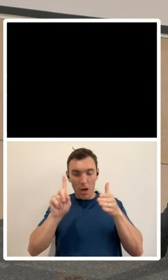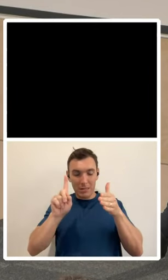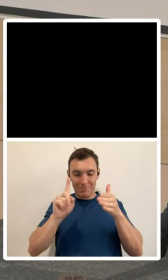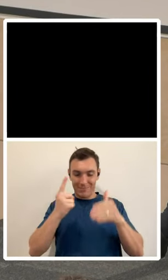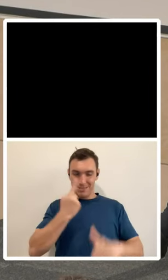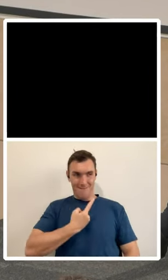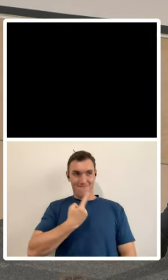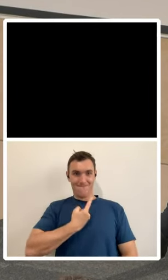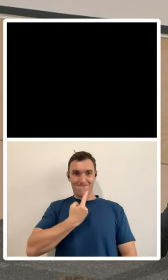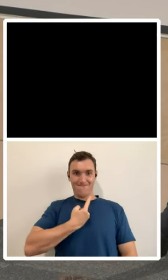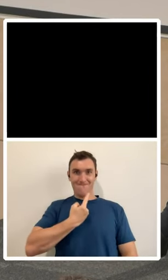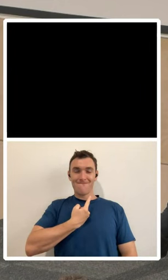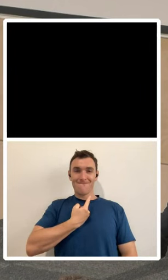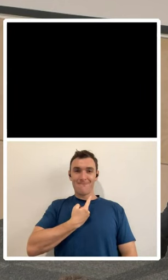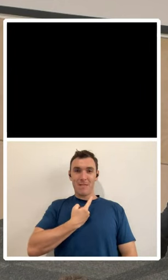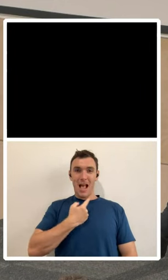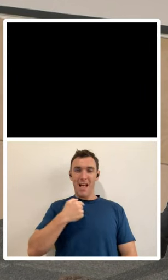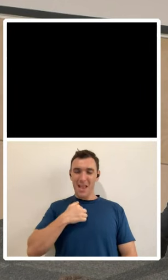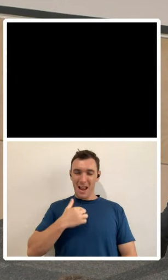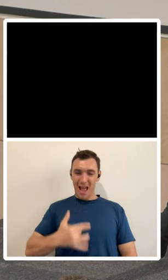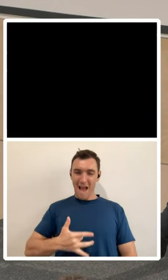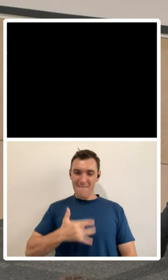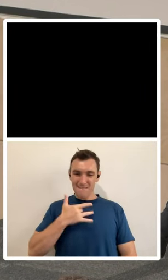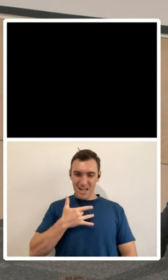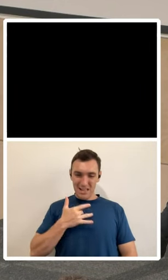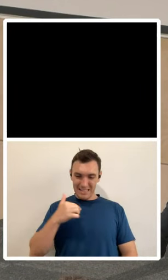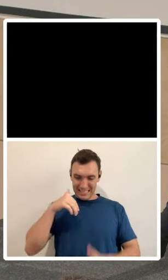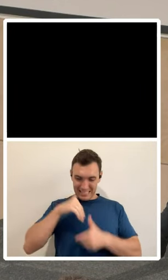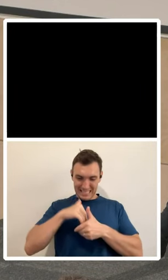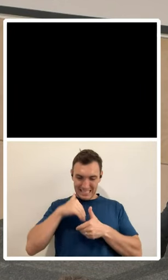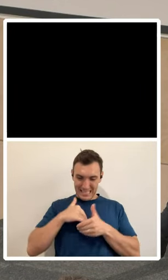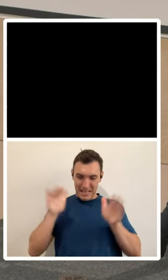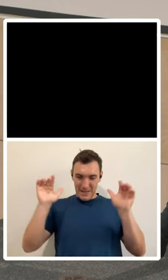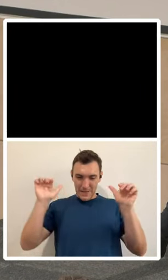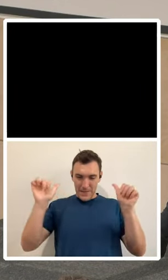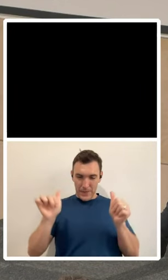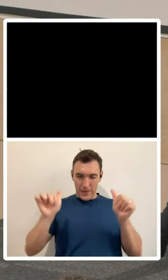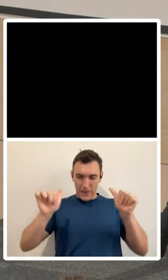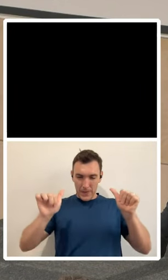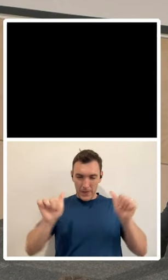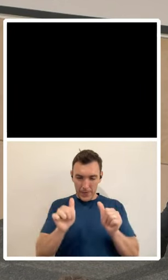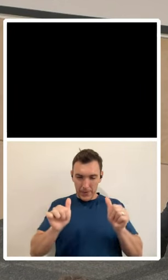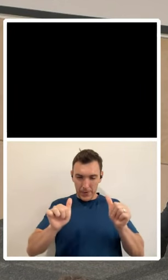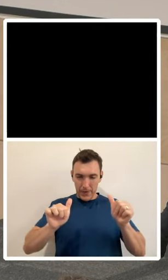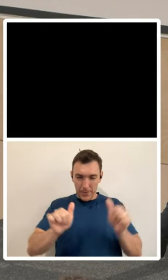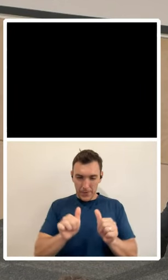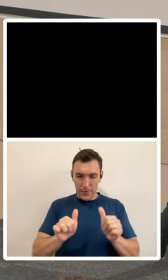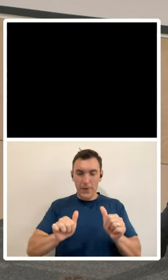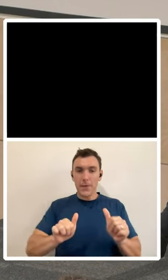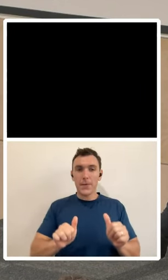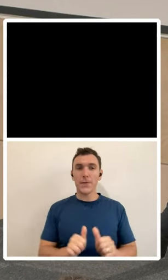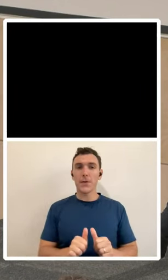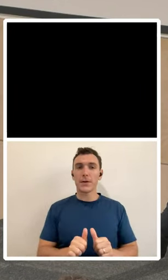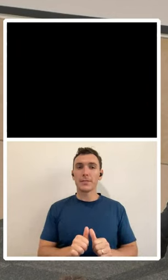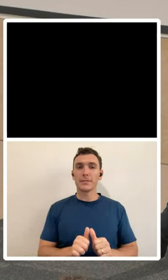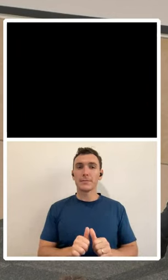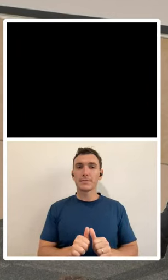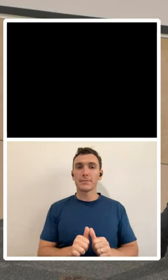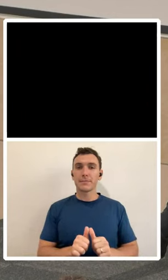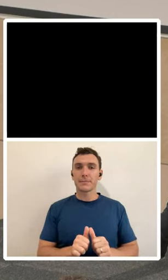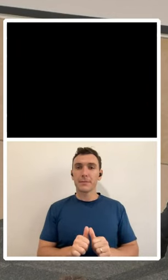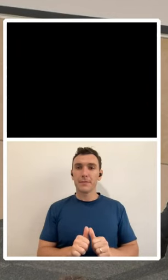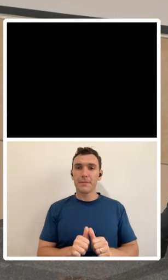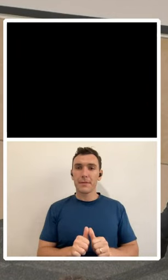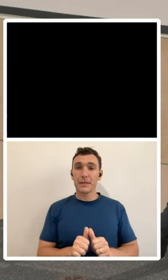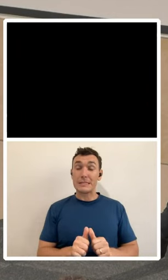was allowed myself as a young person to be fooled that we as people have to choose in life between ourselves and others.